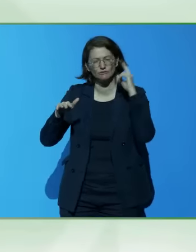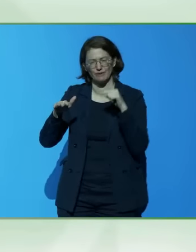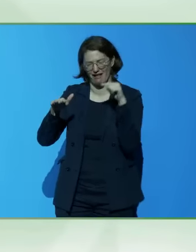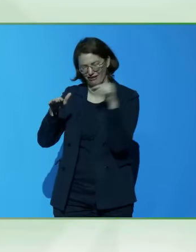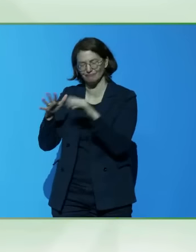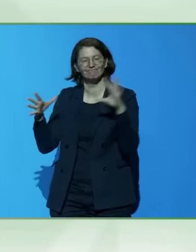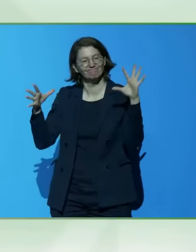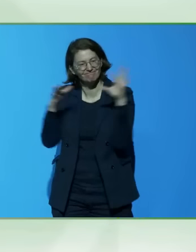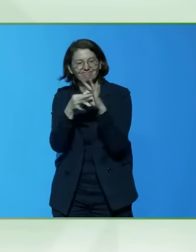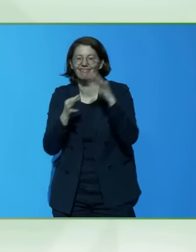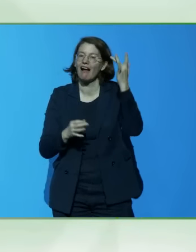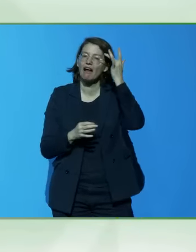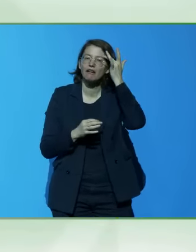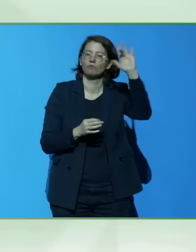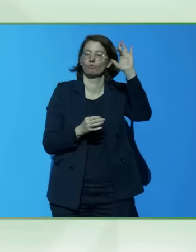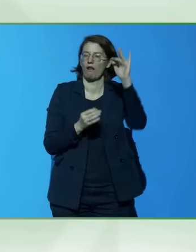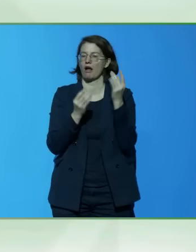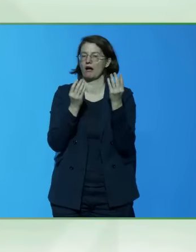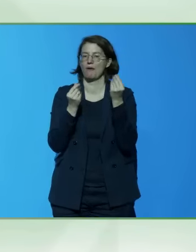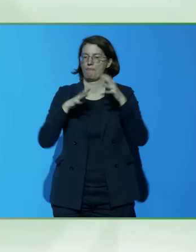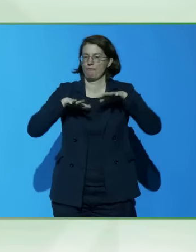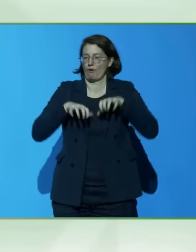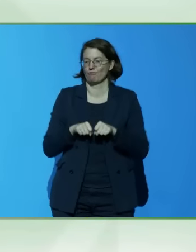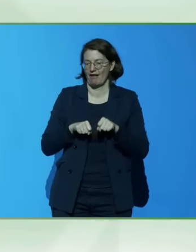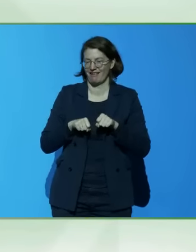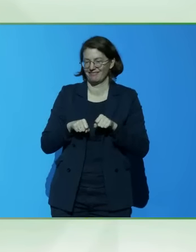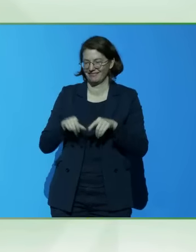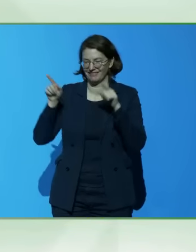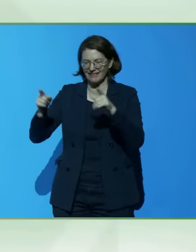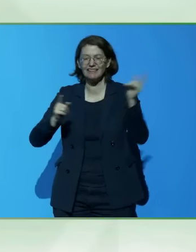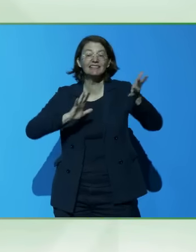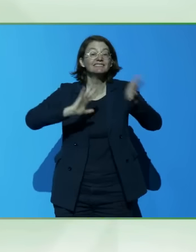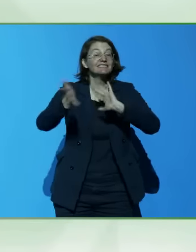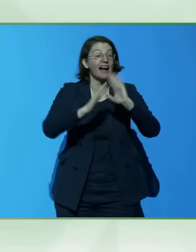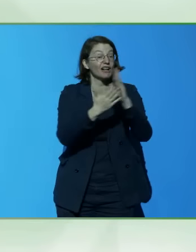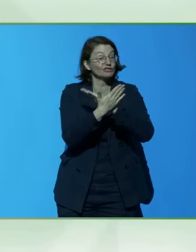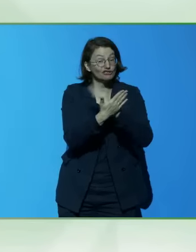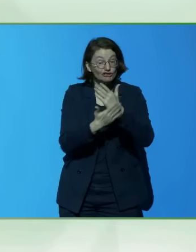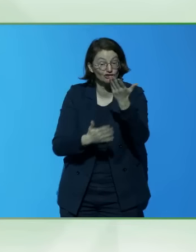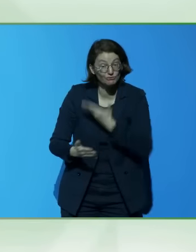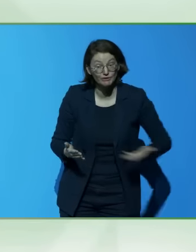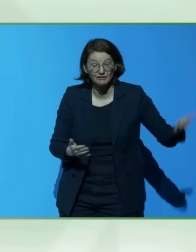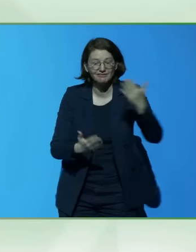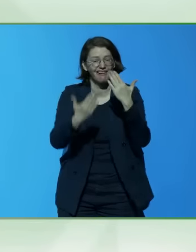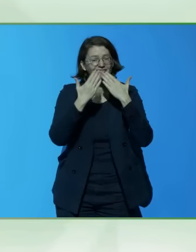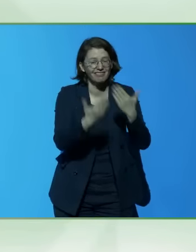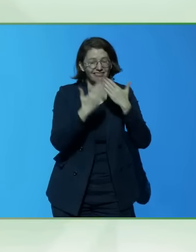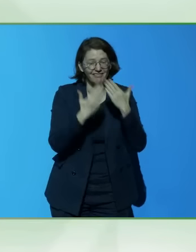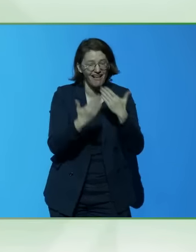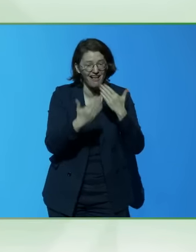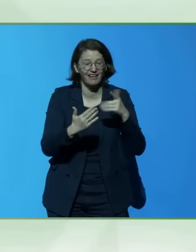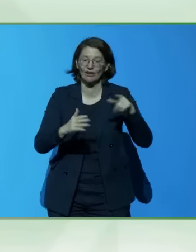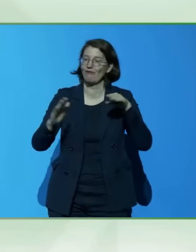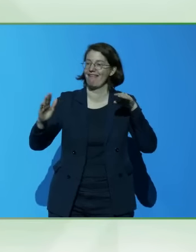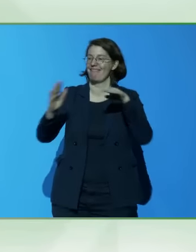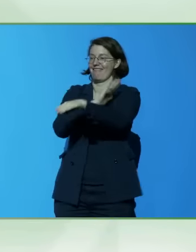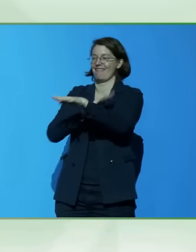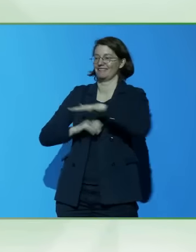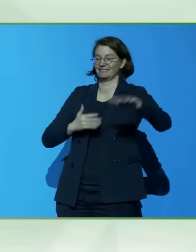thank them for their lived experience, for making this conference accessible. Please, a round of applause.